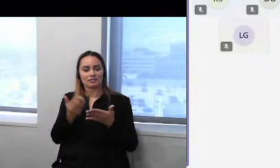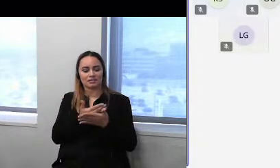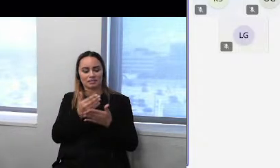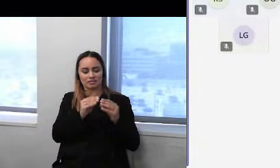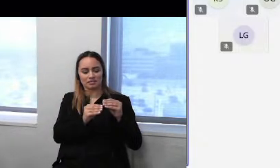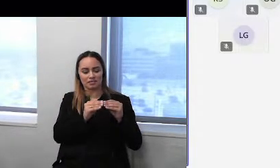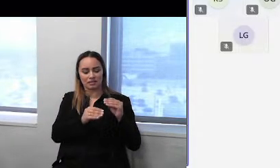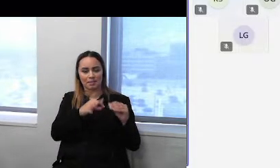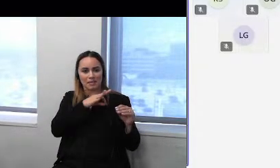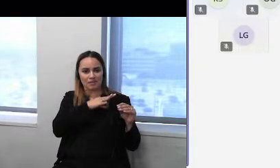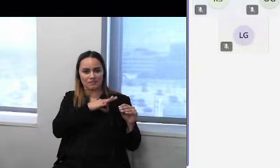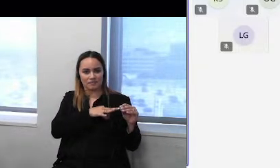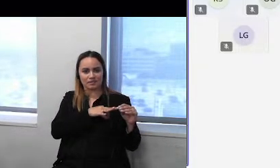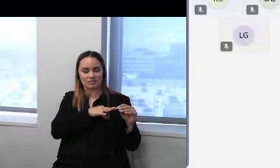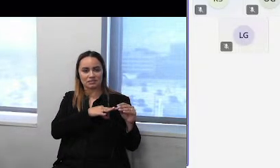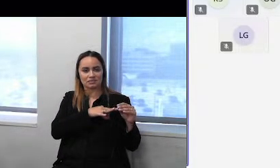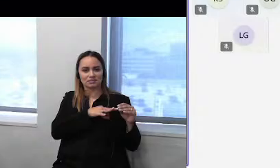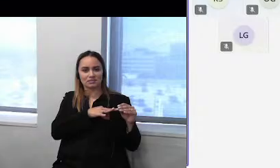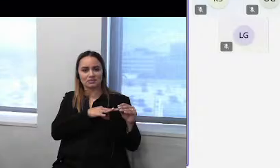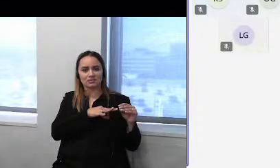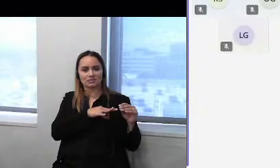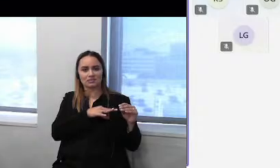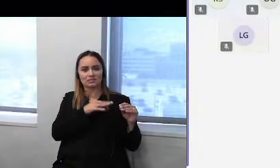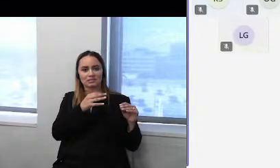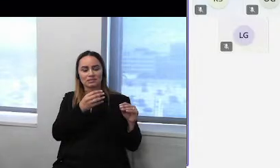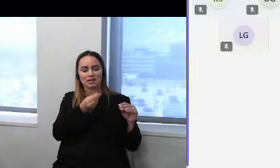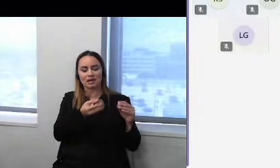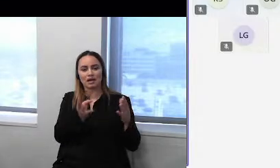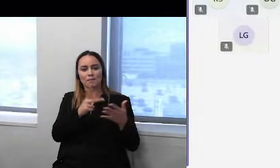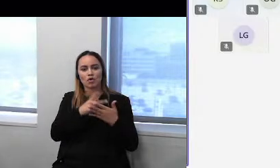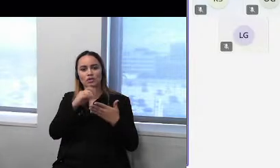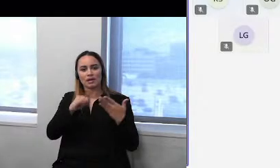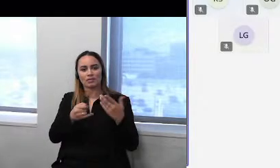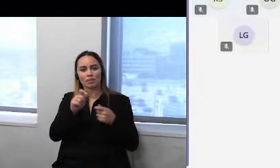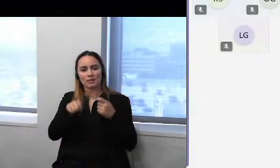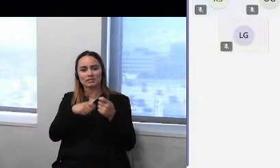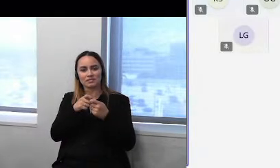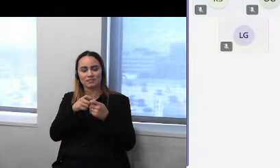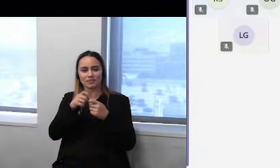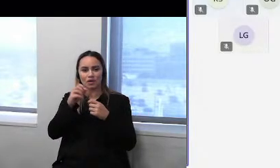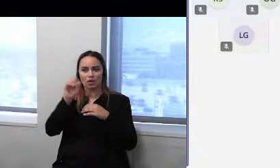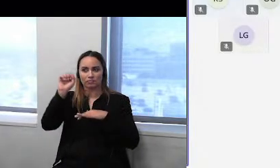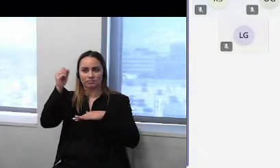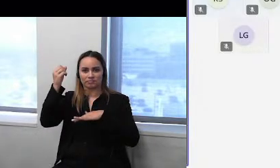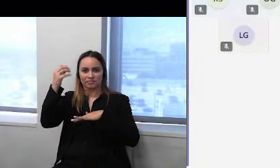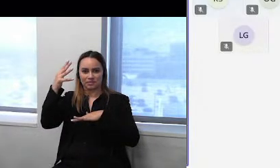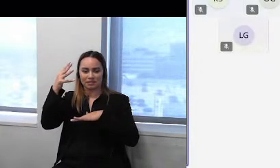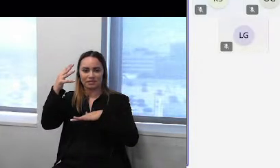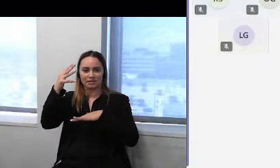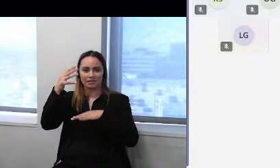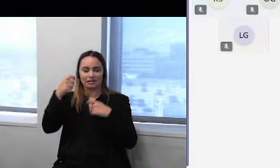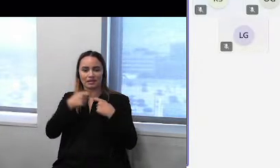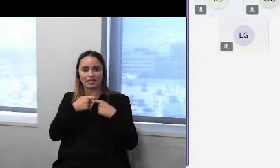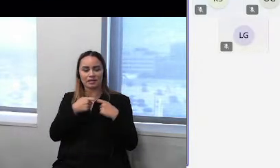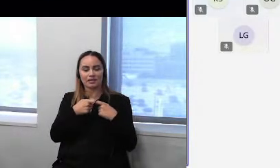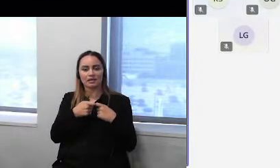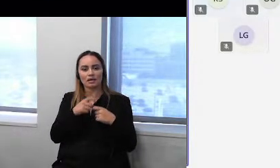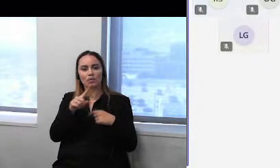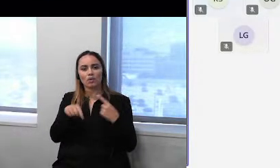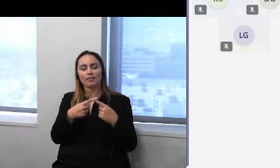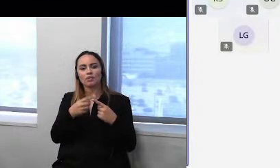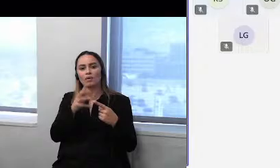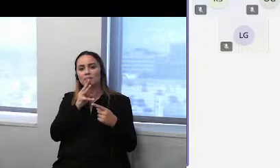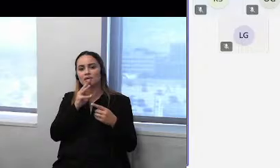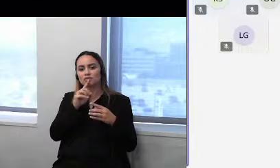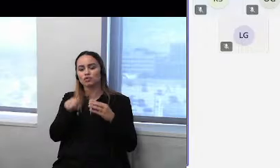a specific renewable energy project? When I set policy, I meant all laws, all policies that apply